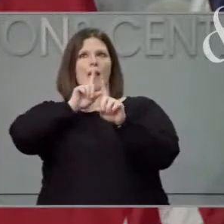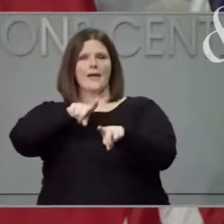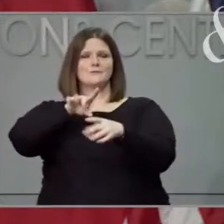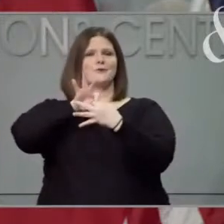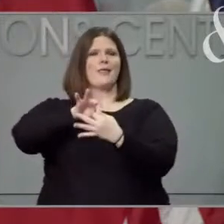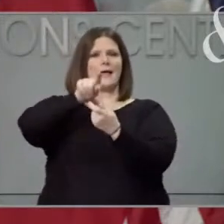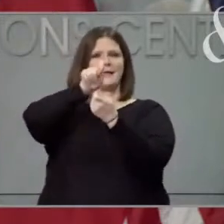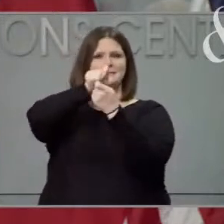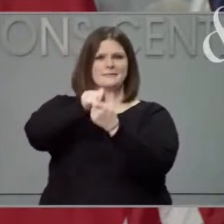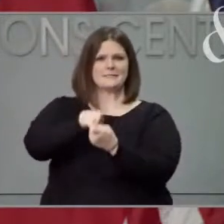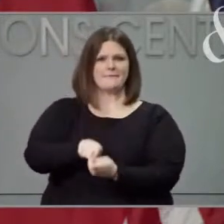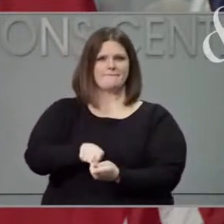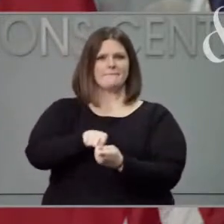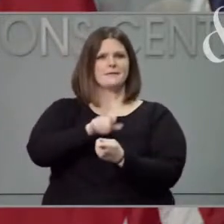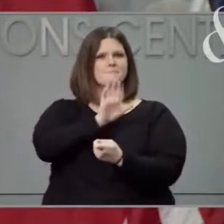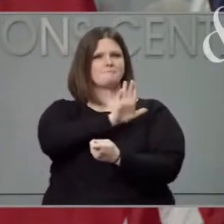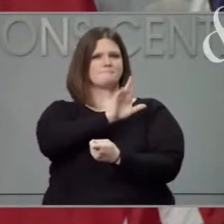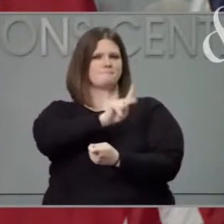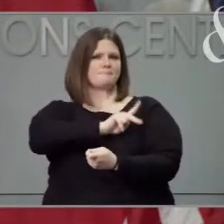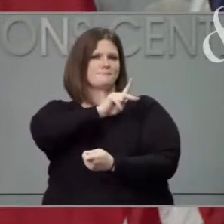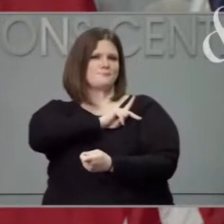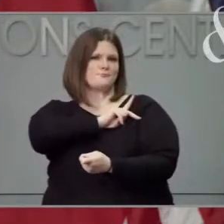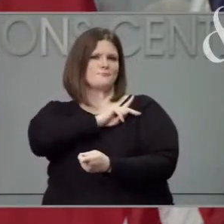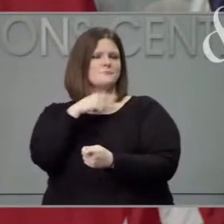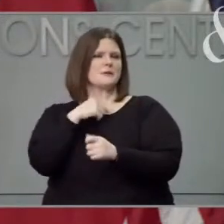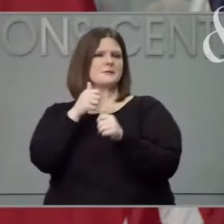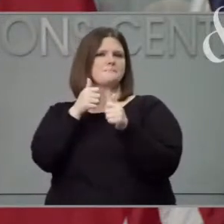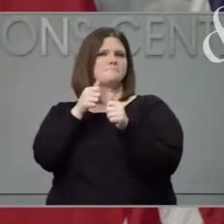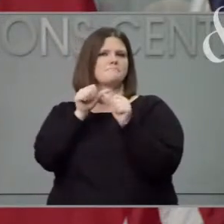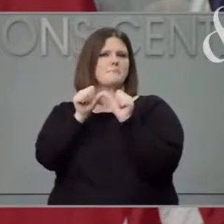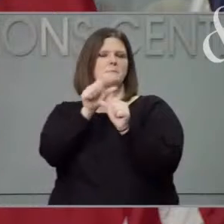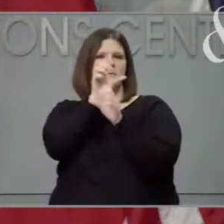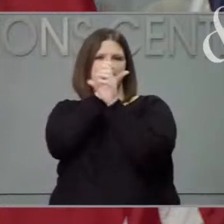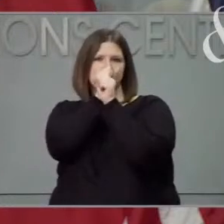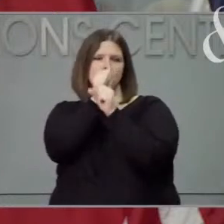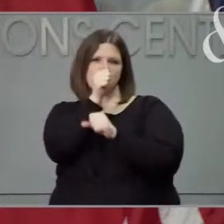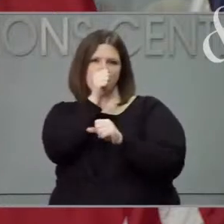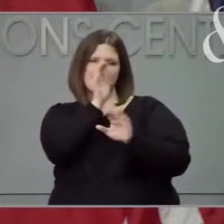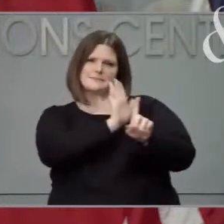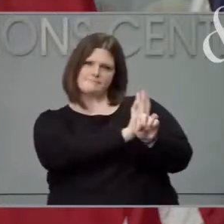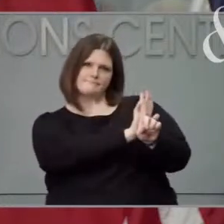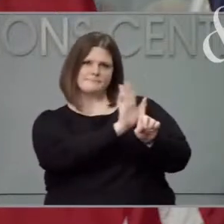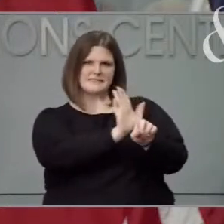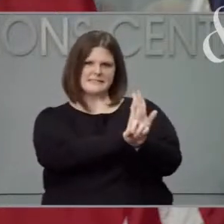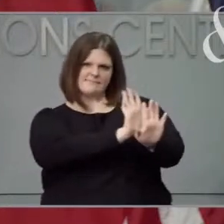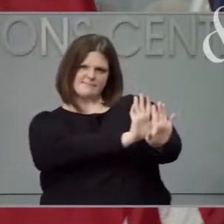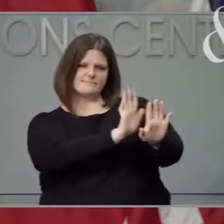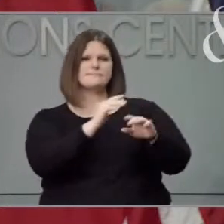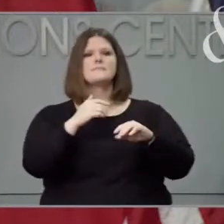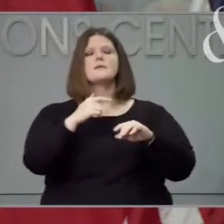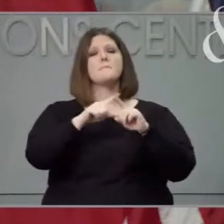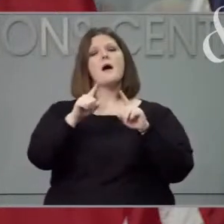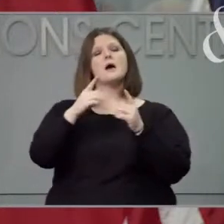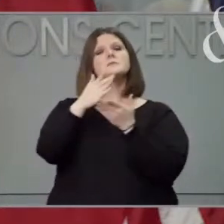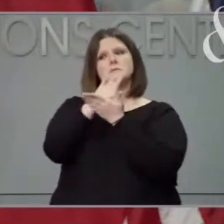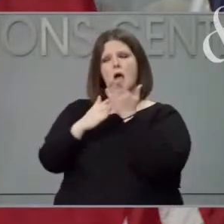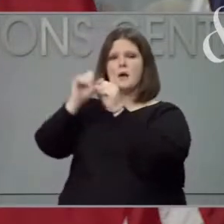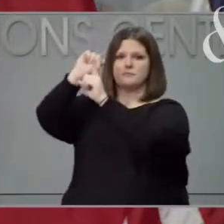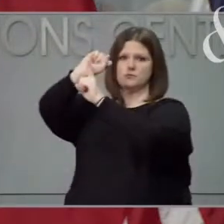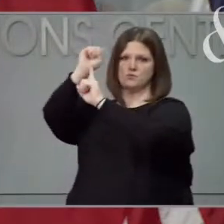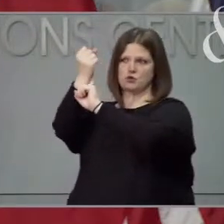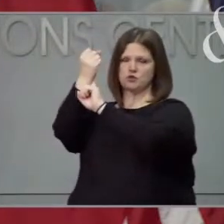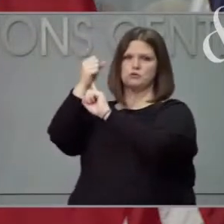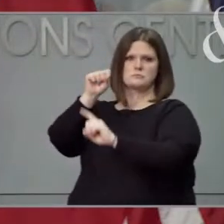specifics of an individual voter, so we won't go into too much detail. There are a few instances. Some of this